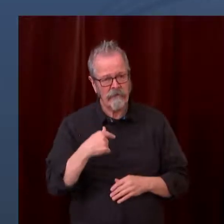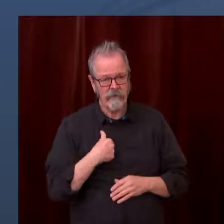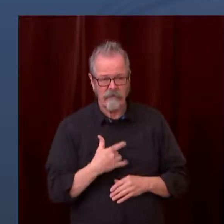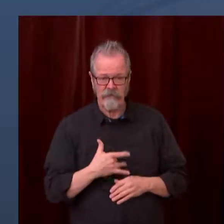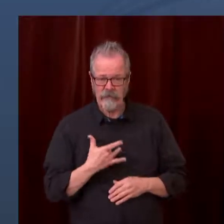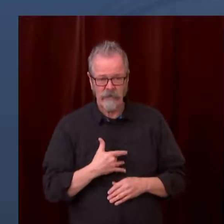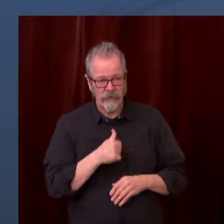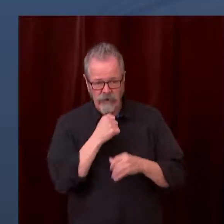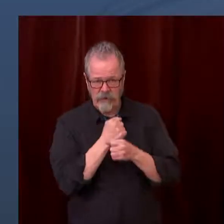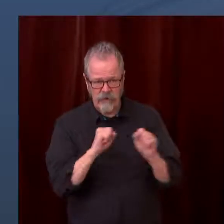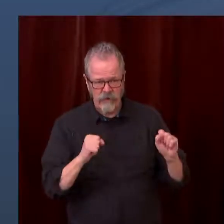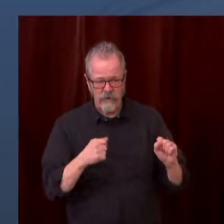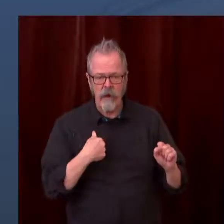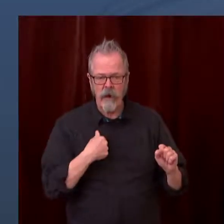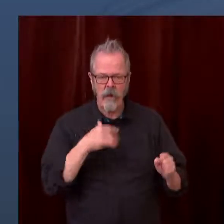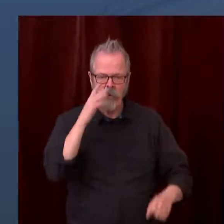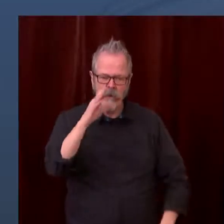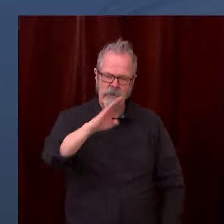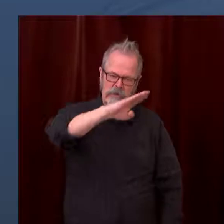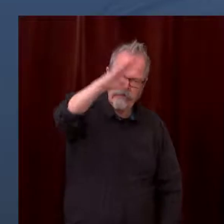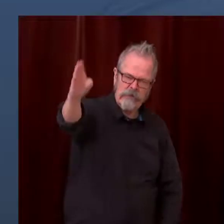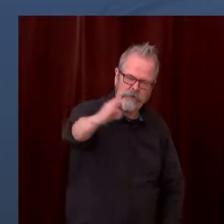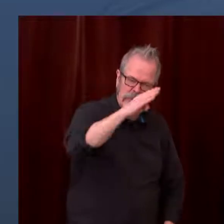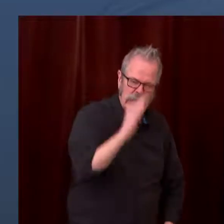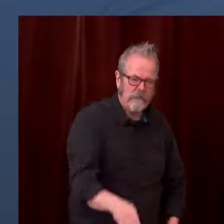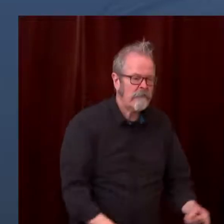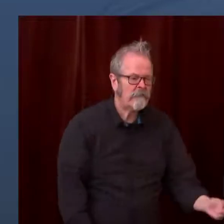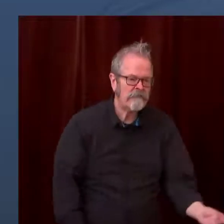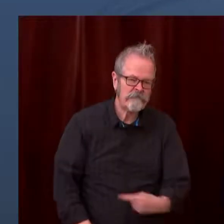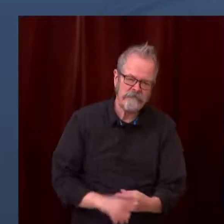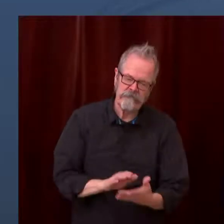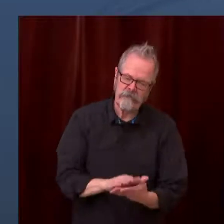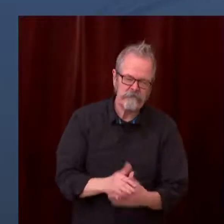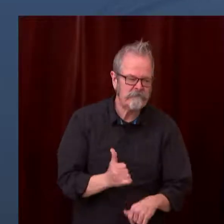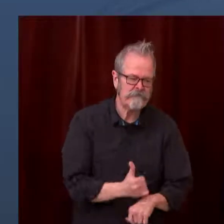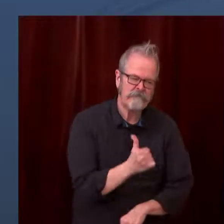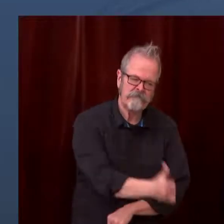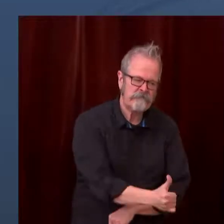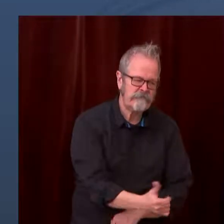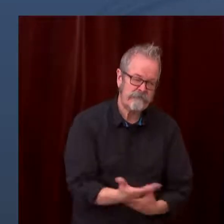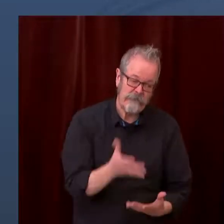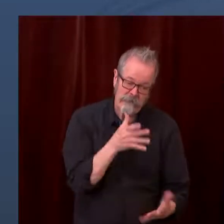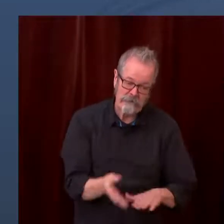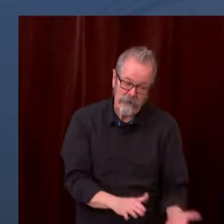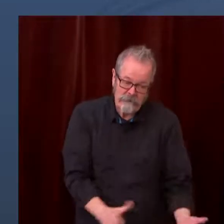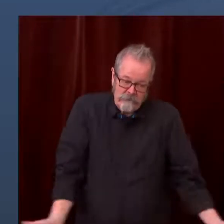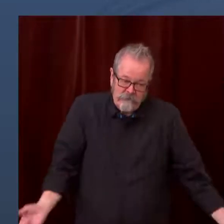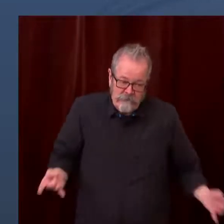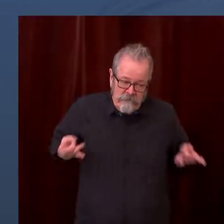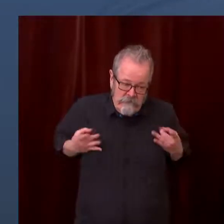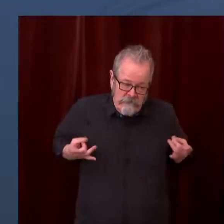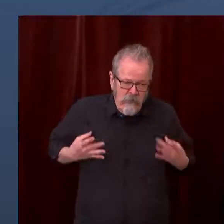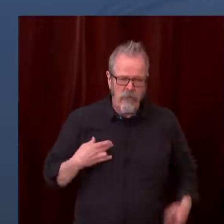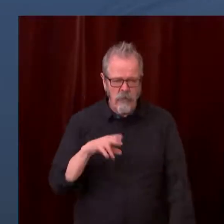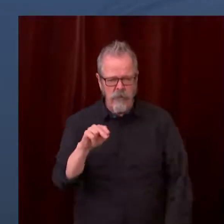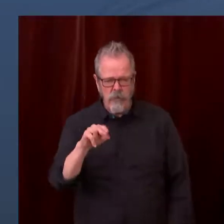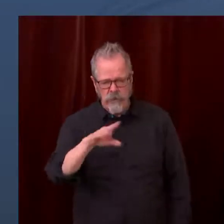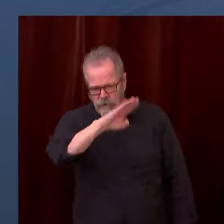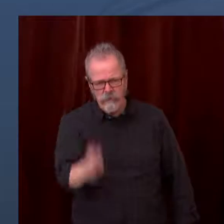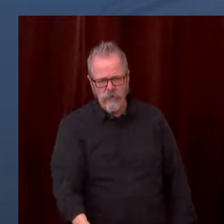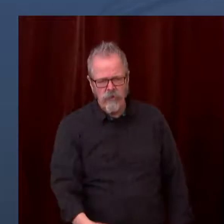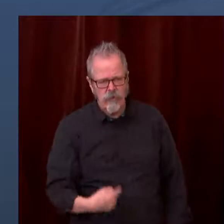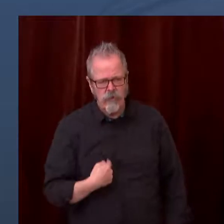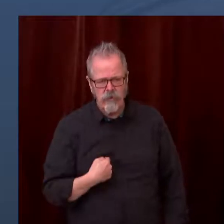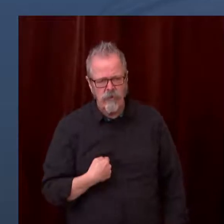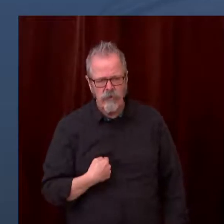that. I would never do that for anyone, but particularly when thinking of my brother or my father or my brother and sister-in-law. And that's how I